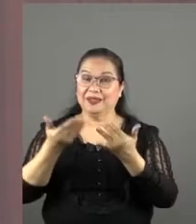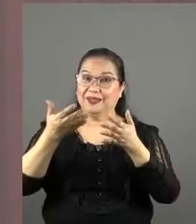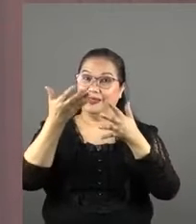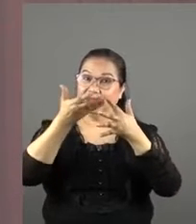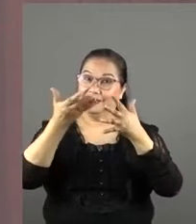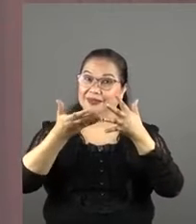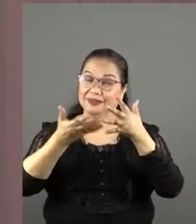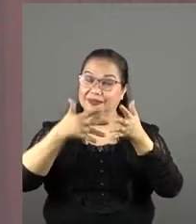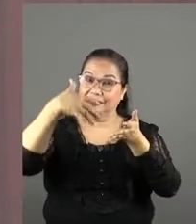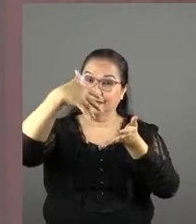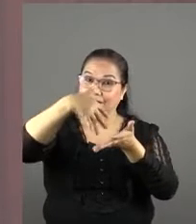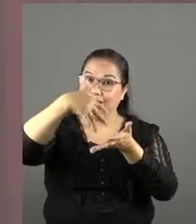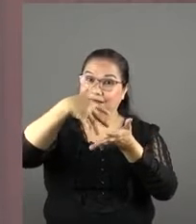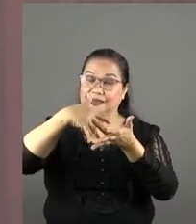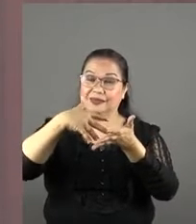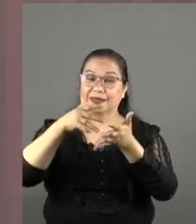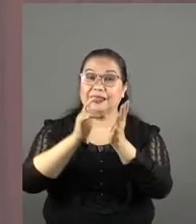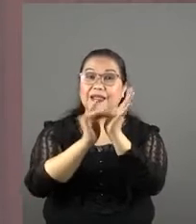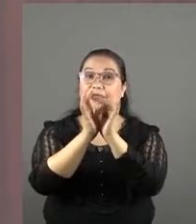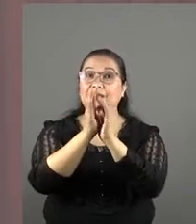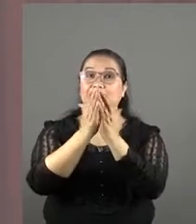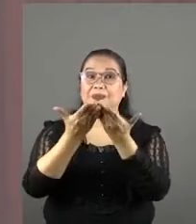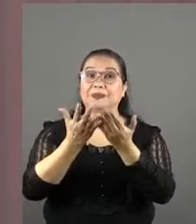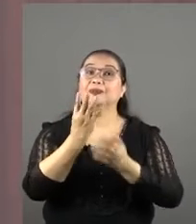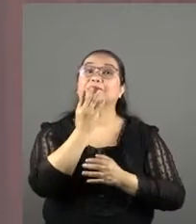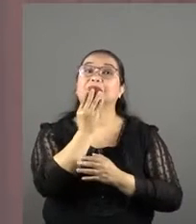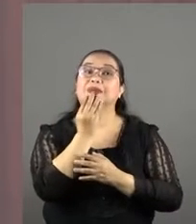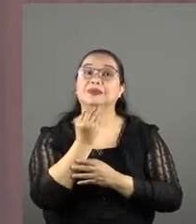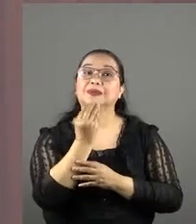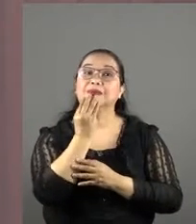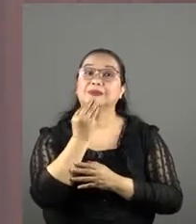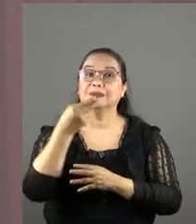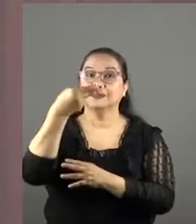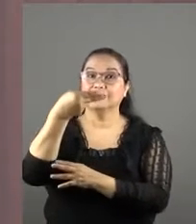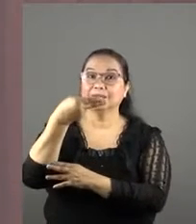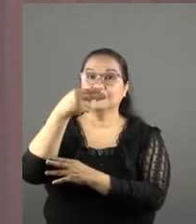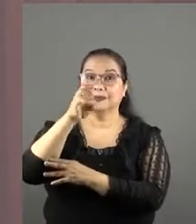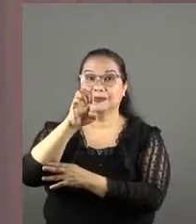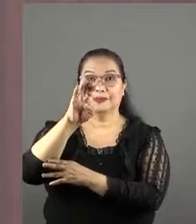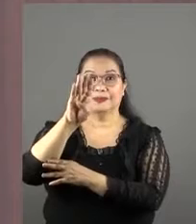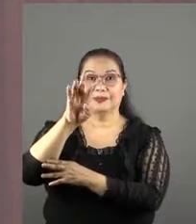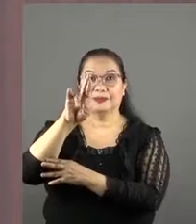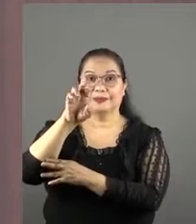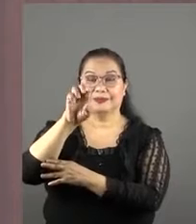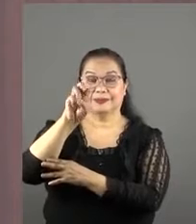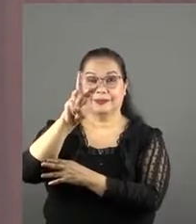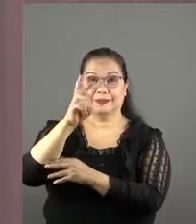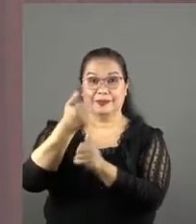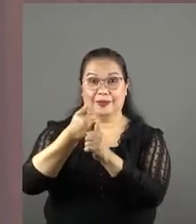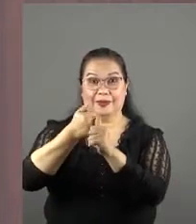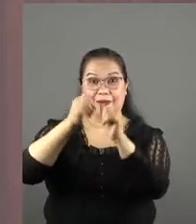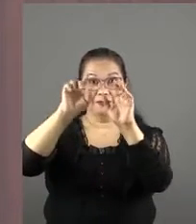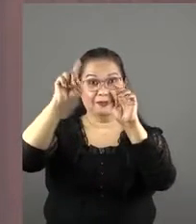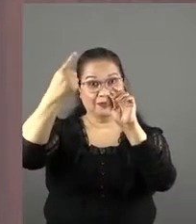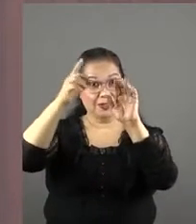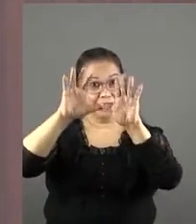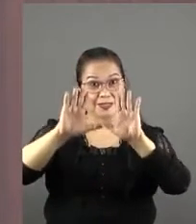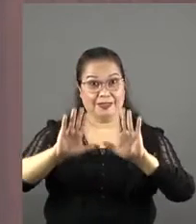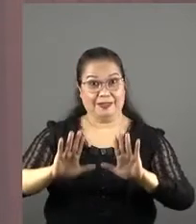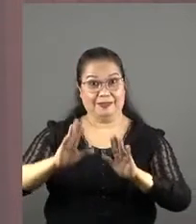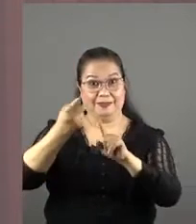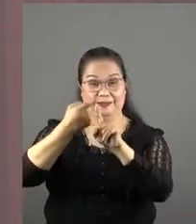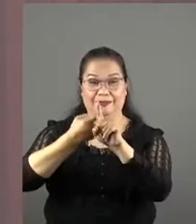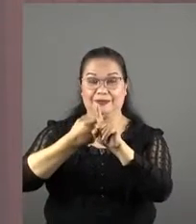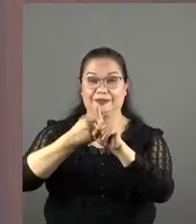in the book of Hebrews because we want to emphasize every first Sunday of the month, which is Communion Sunday, that this